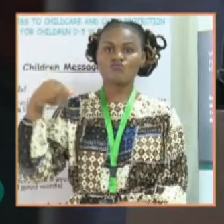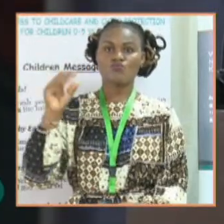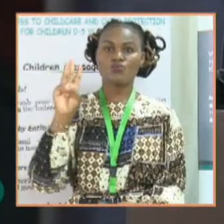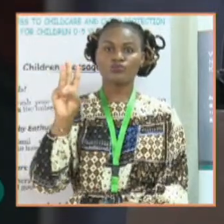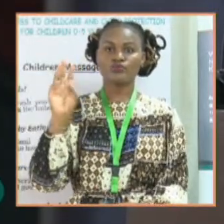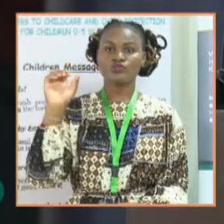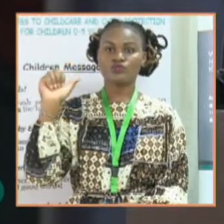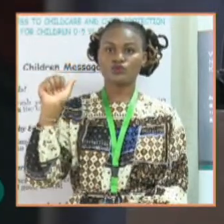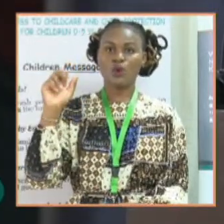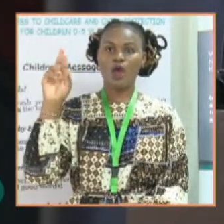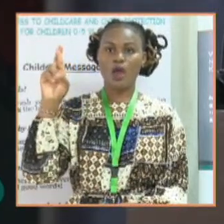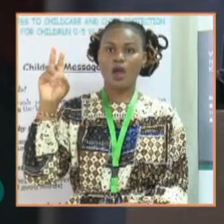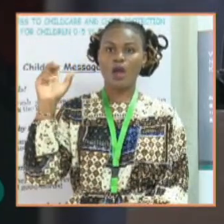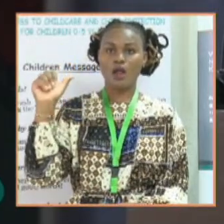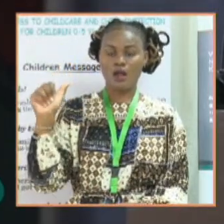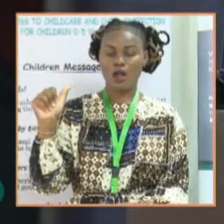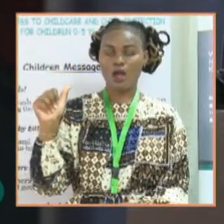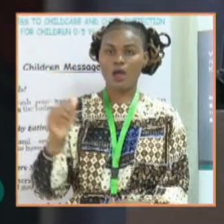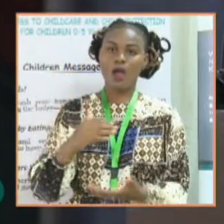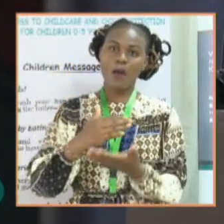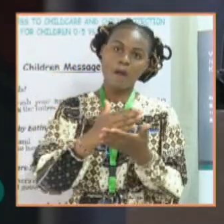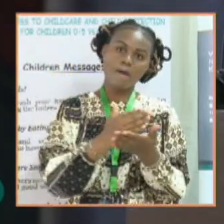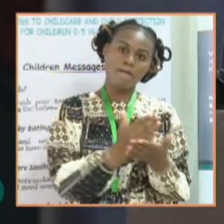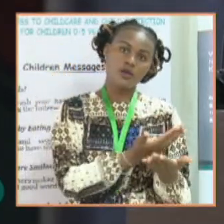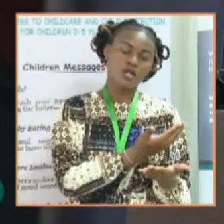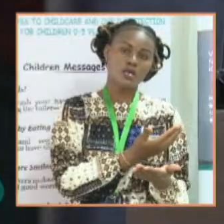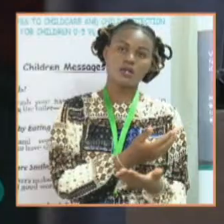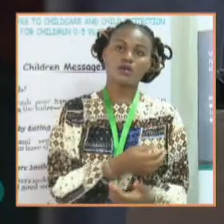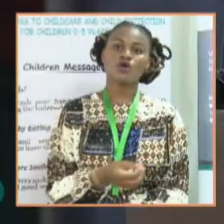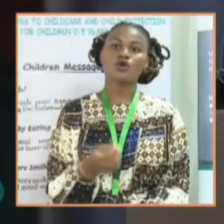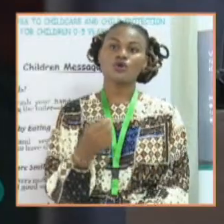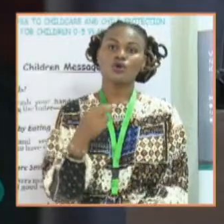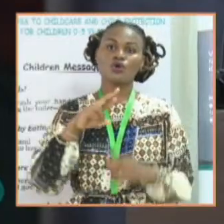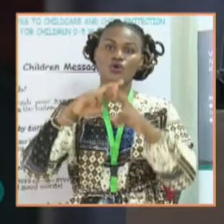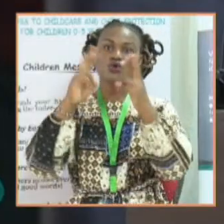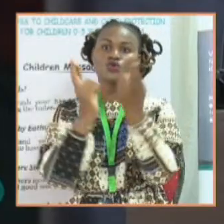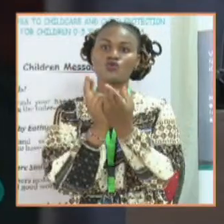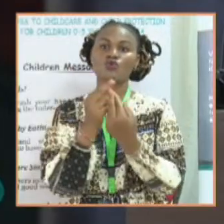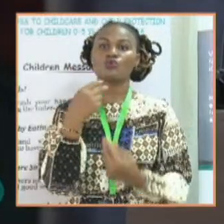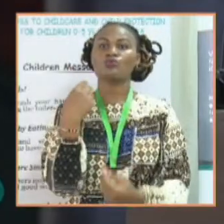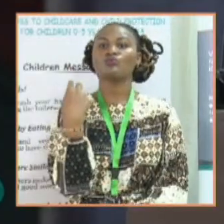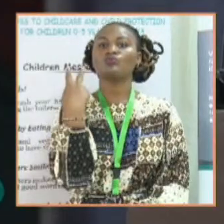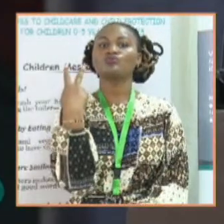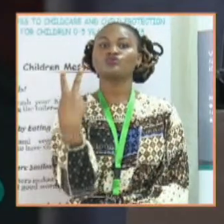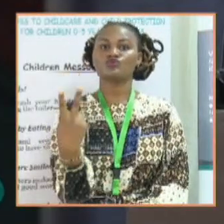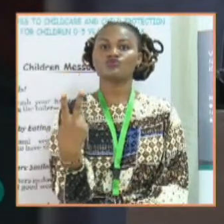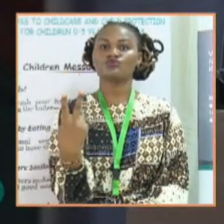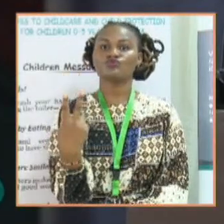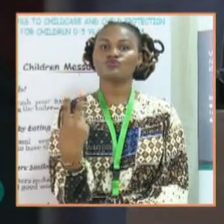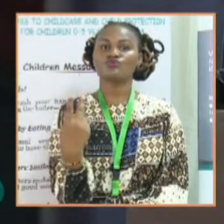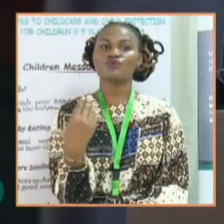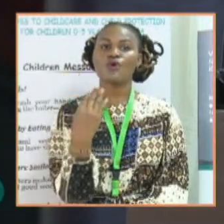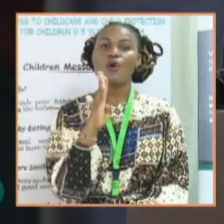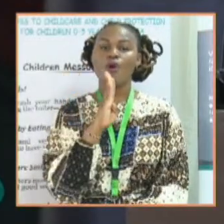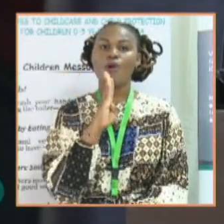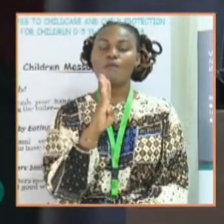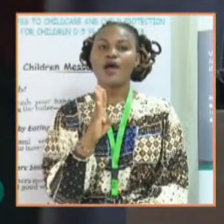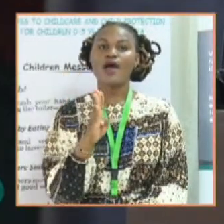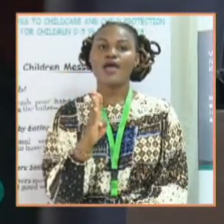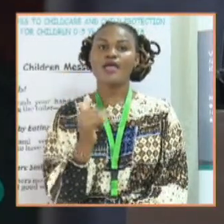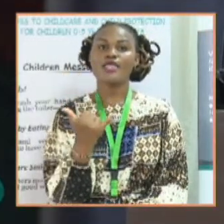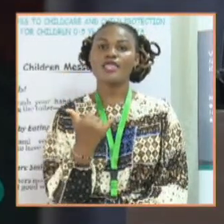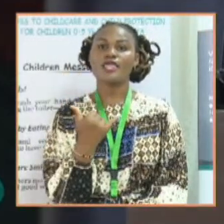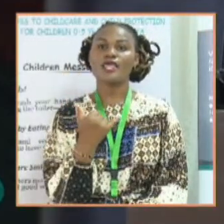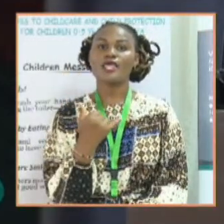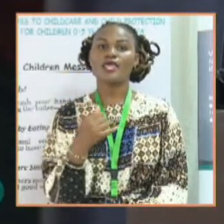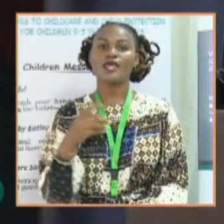require. Then we have breakout room 2, Kifaru, by Dr. Abdikadir Adan. That is our chair. Dr.